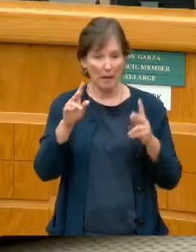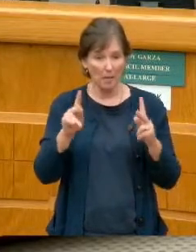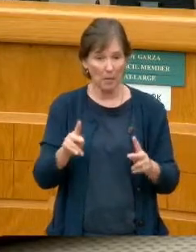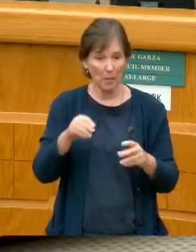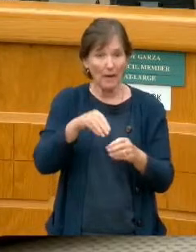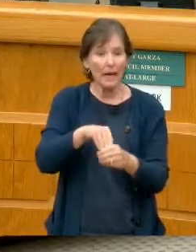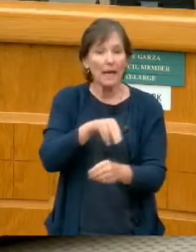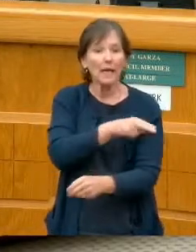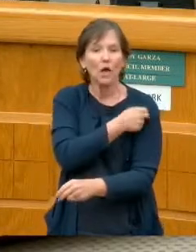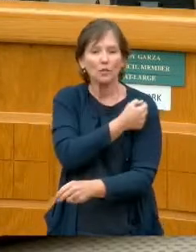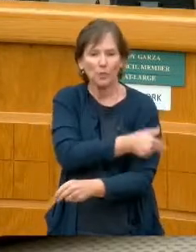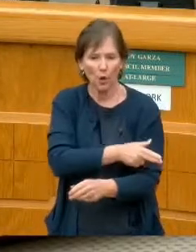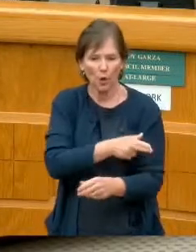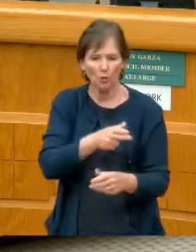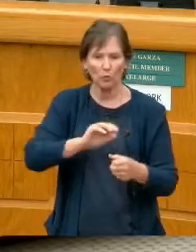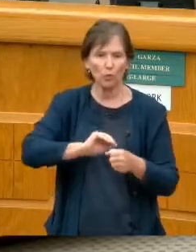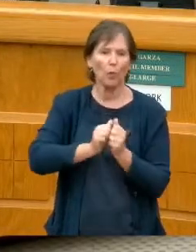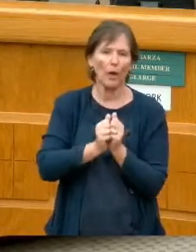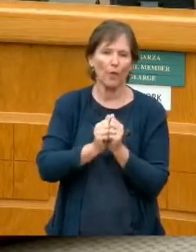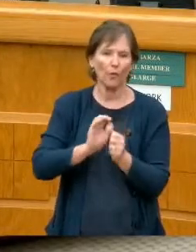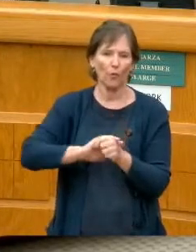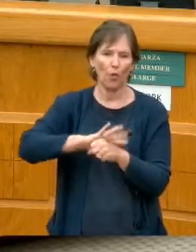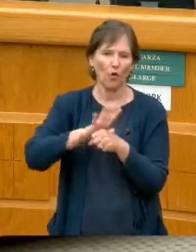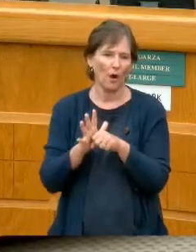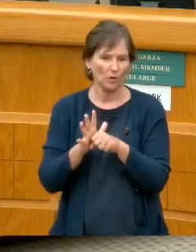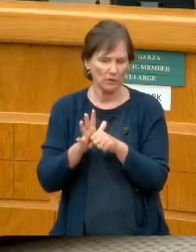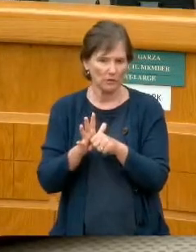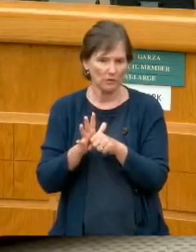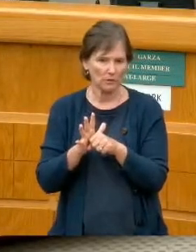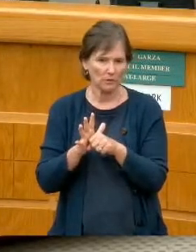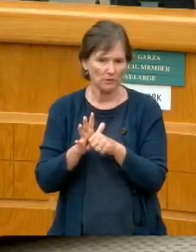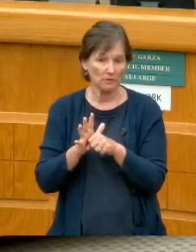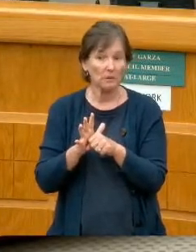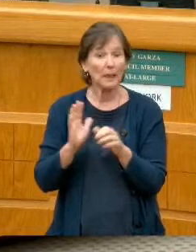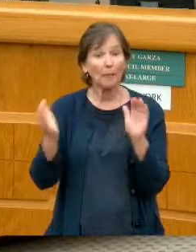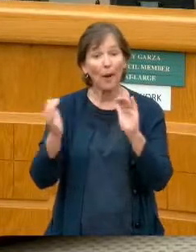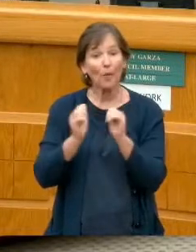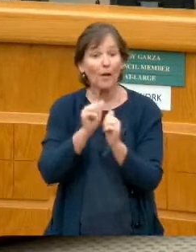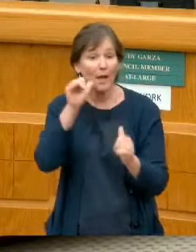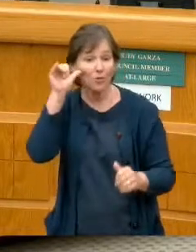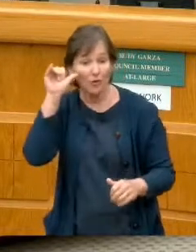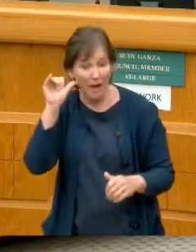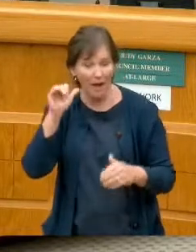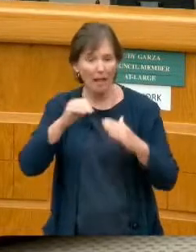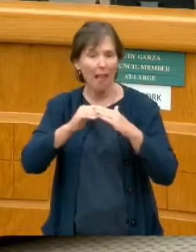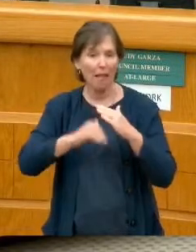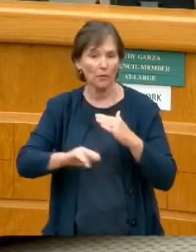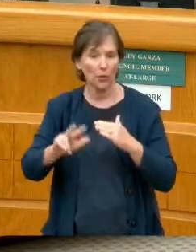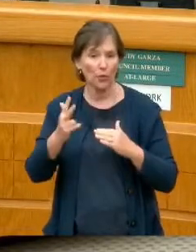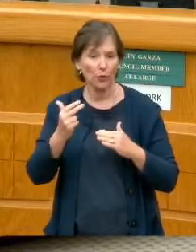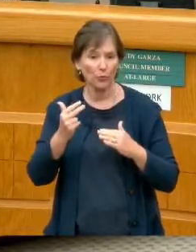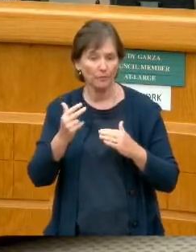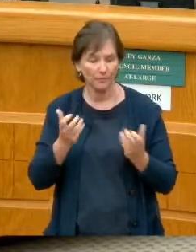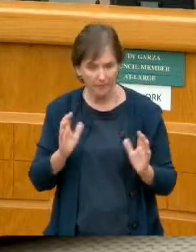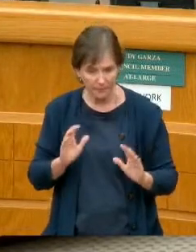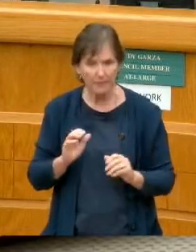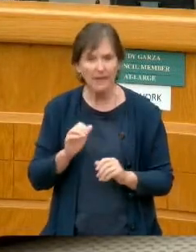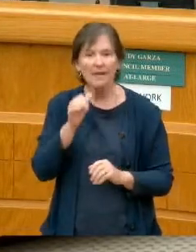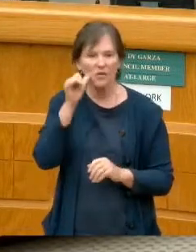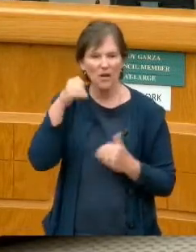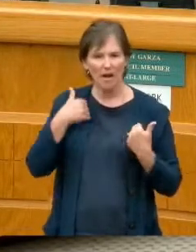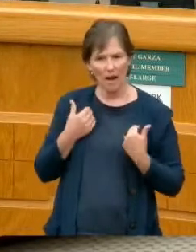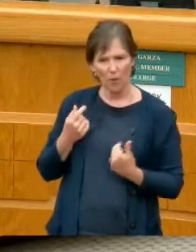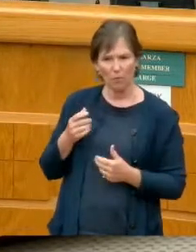from COVID-19, and that is 13 fewer than yesterday, which is good. Yesterday, there was 112,